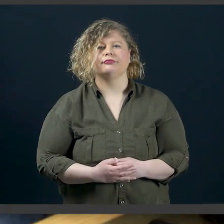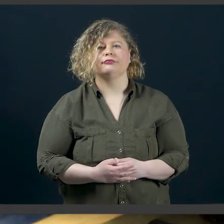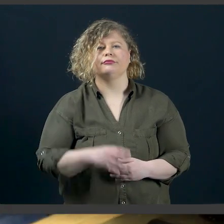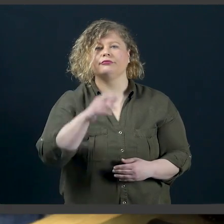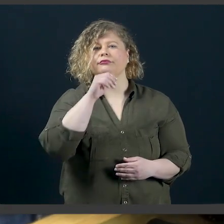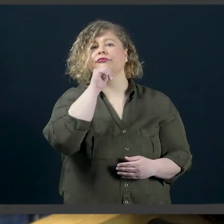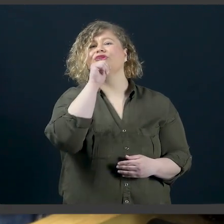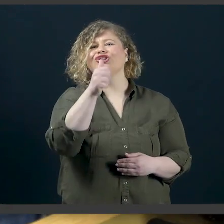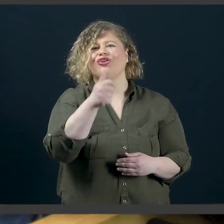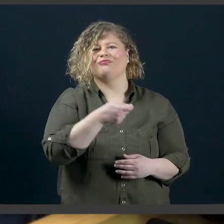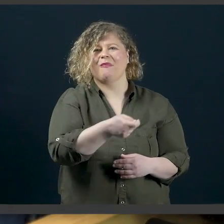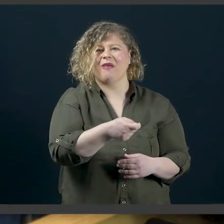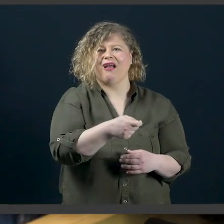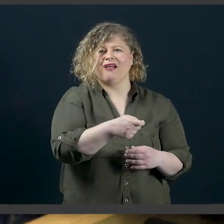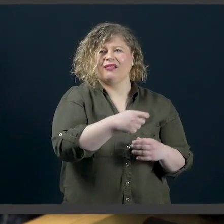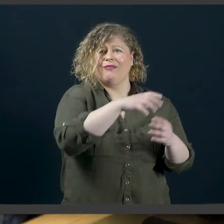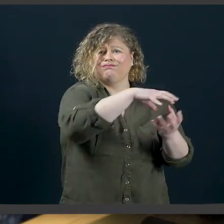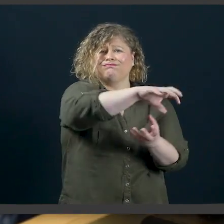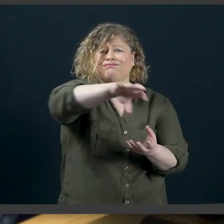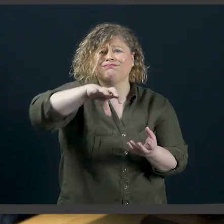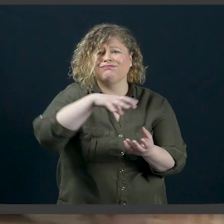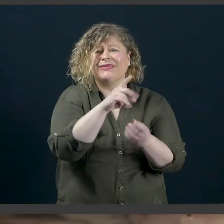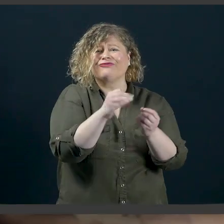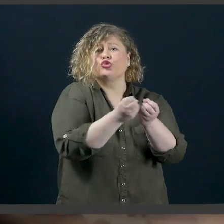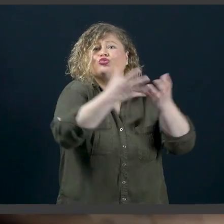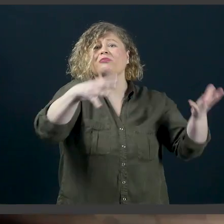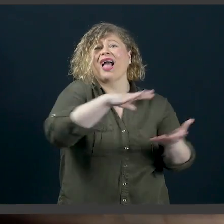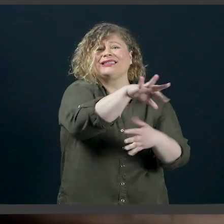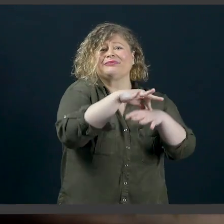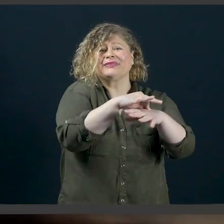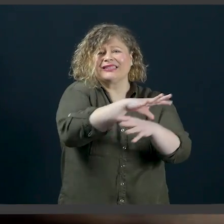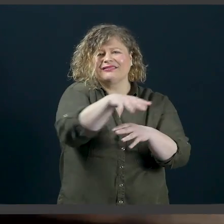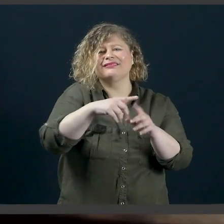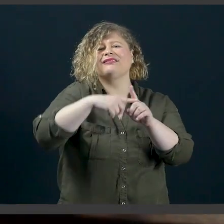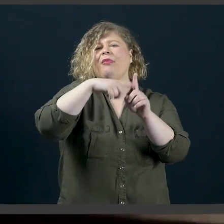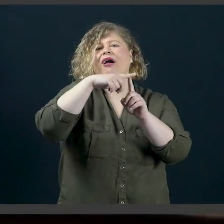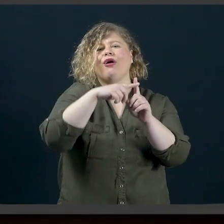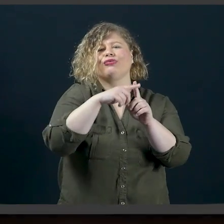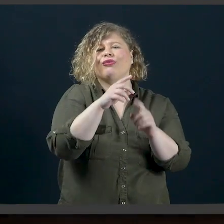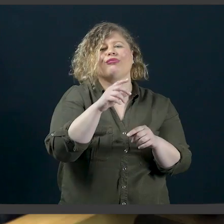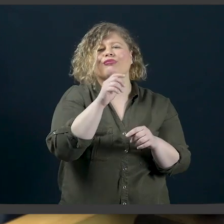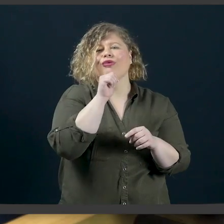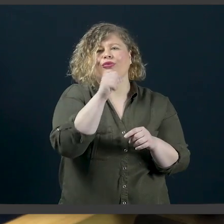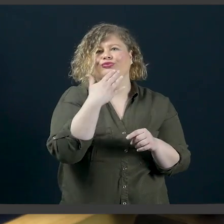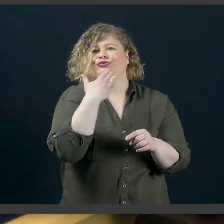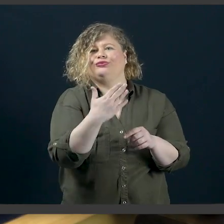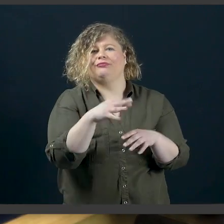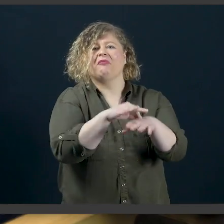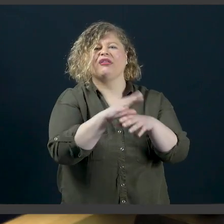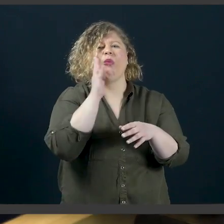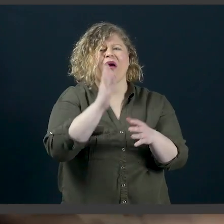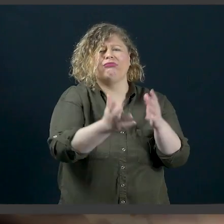Don't ever crowd your pan. If you crowd your pan with too much meat, the temperature will drop and the meat will